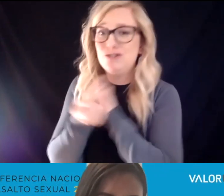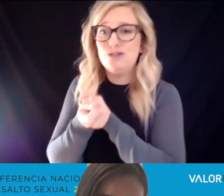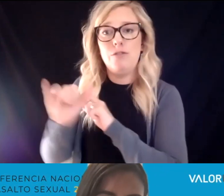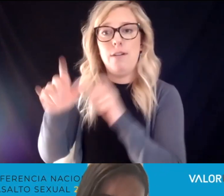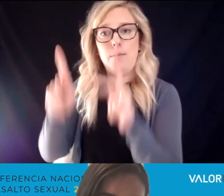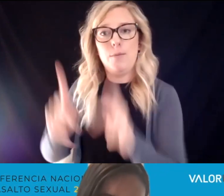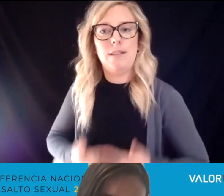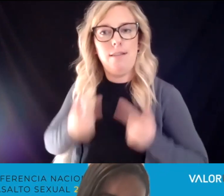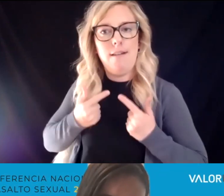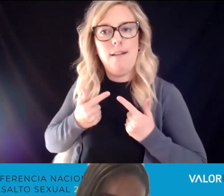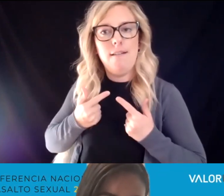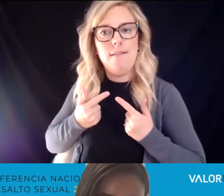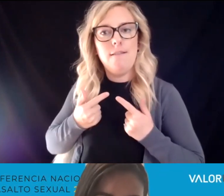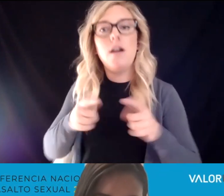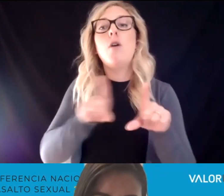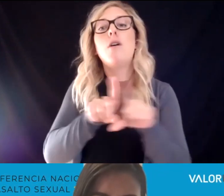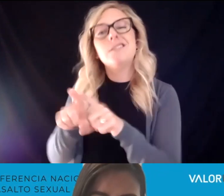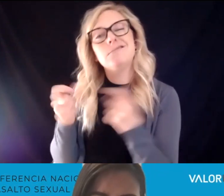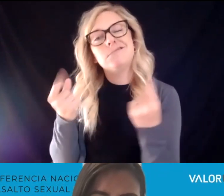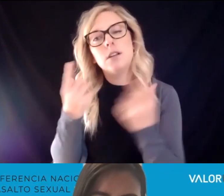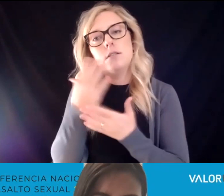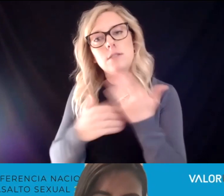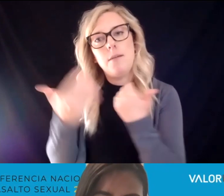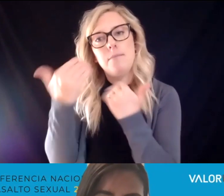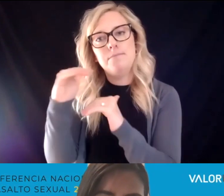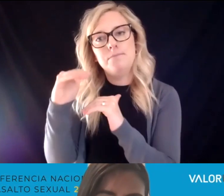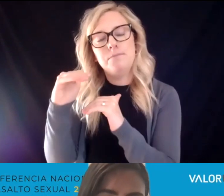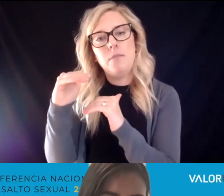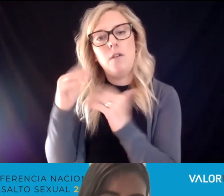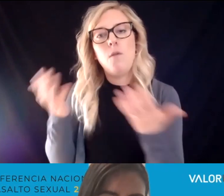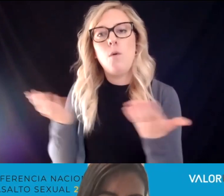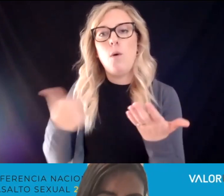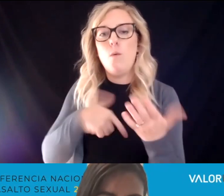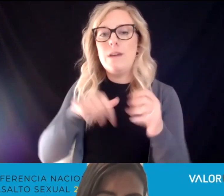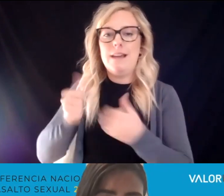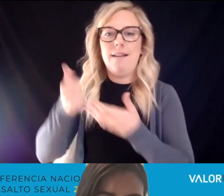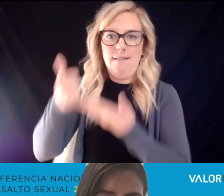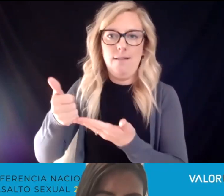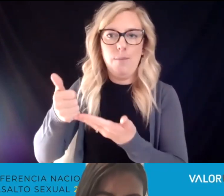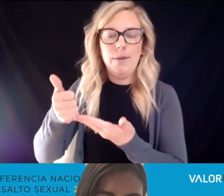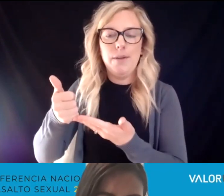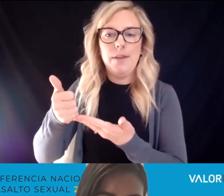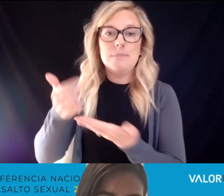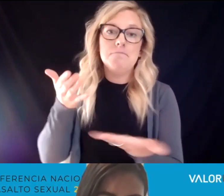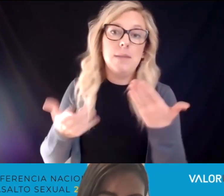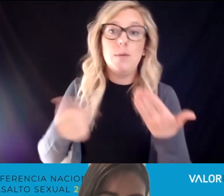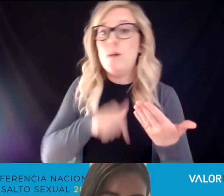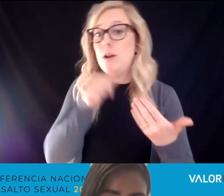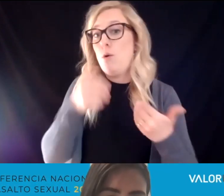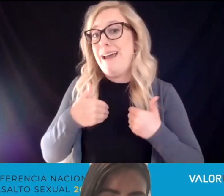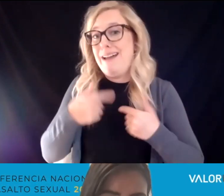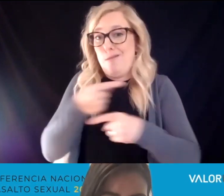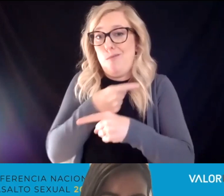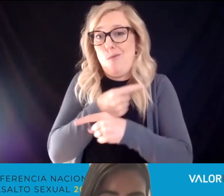Now, also, we do have limitations in terms of what we can help with, or we may not have the right resources or